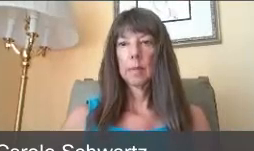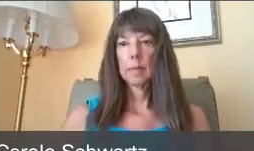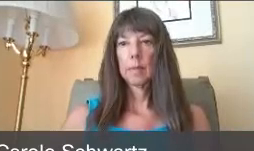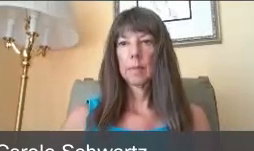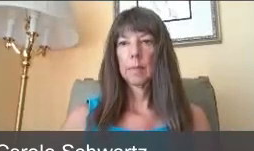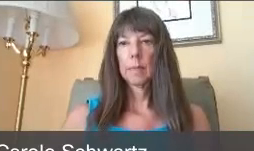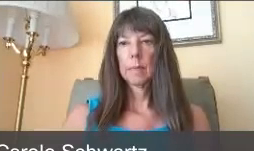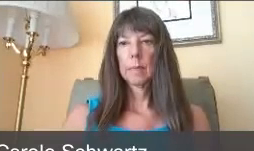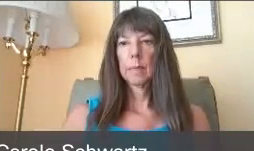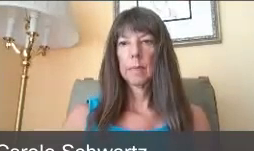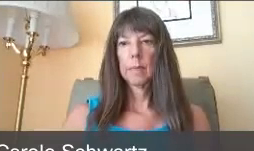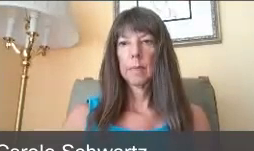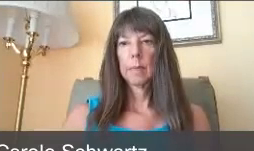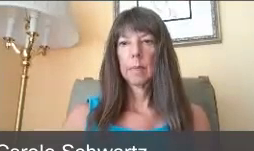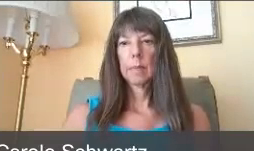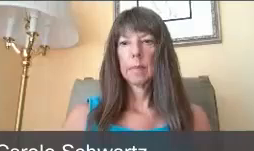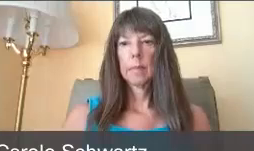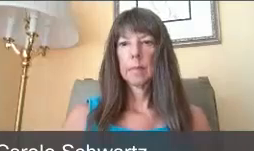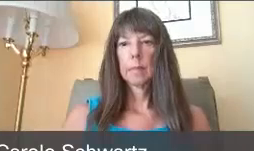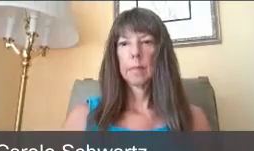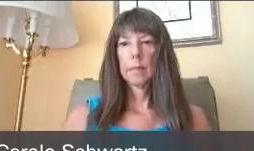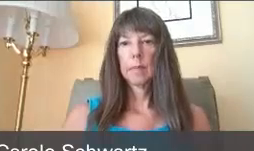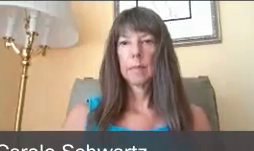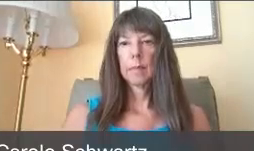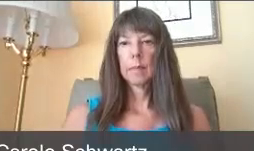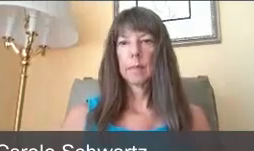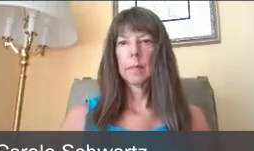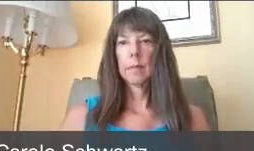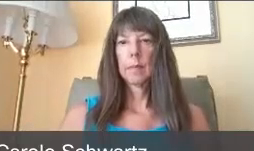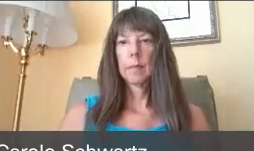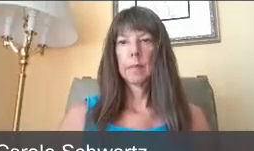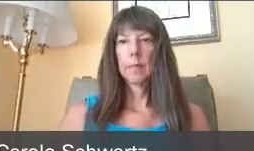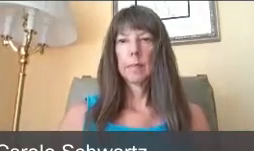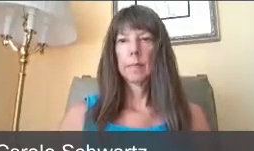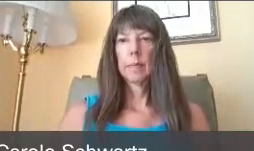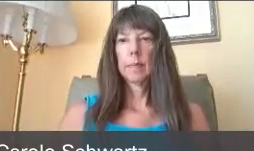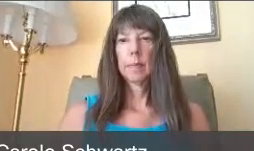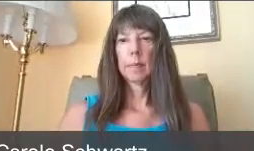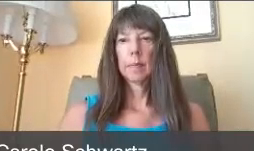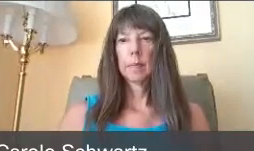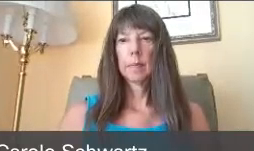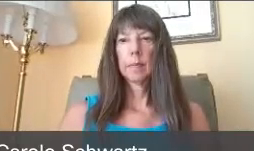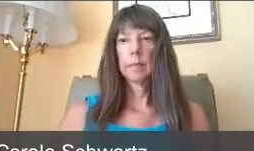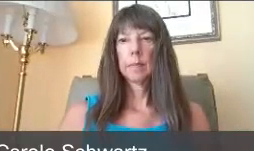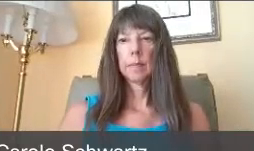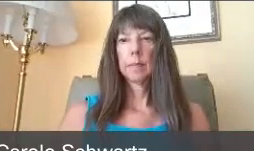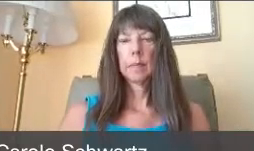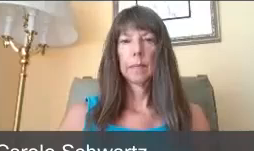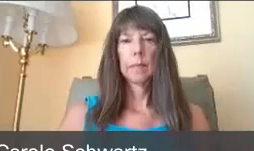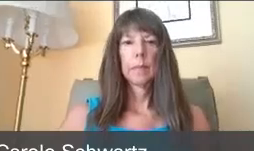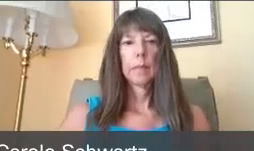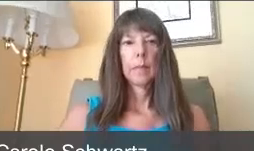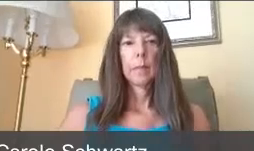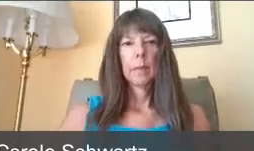Conservatory to put up a table and have 3 tables around with students taking blood pressure. And after they finish taking the